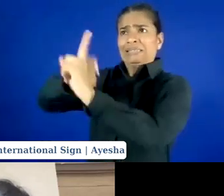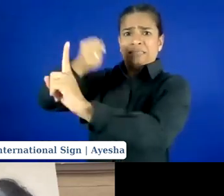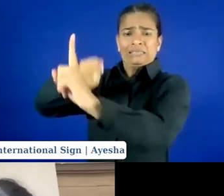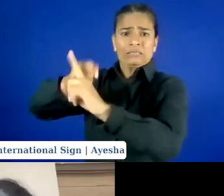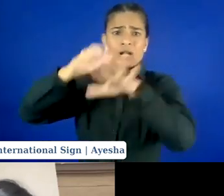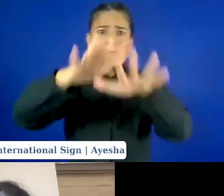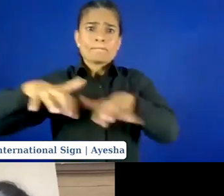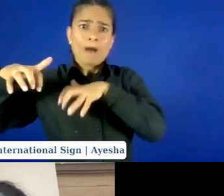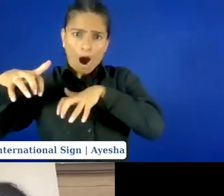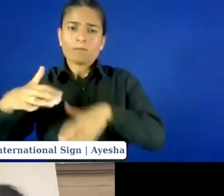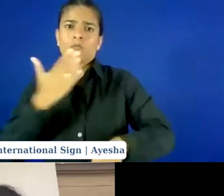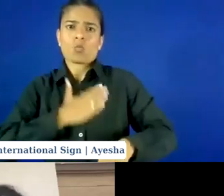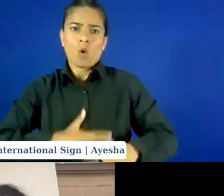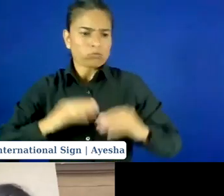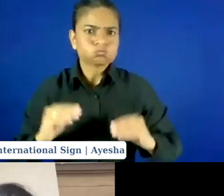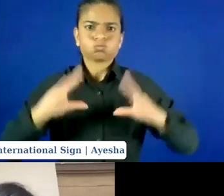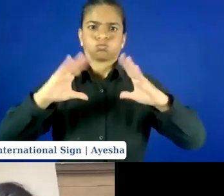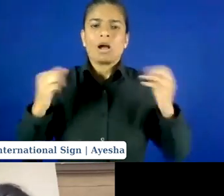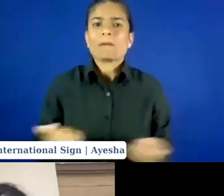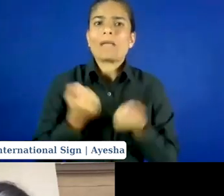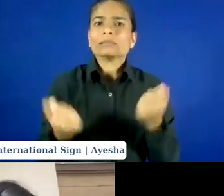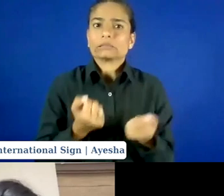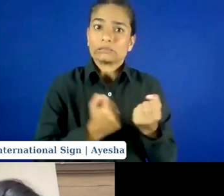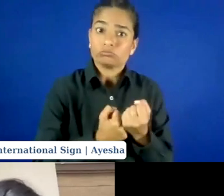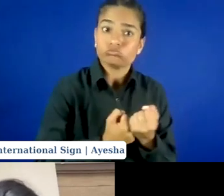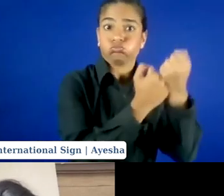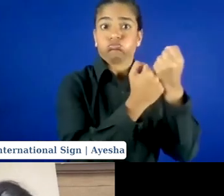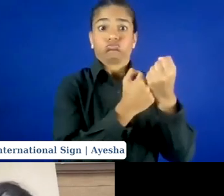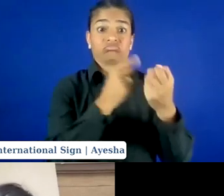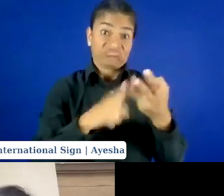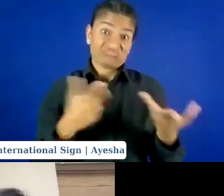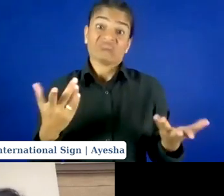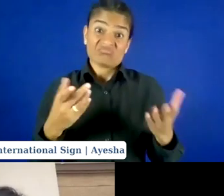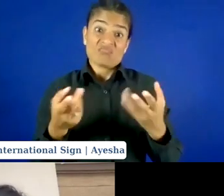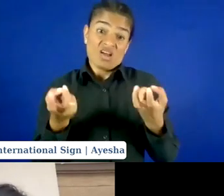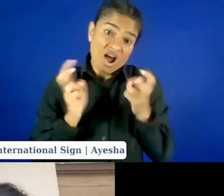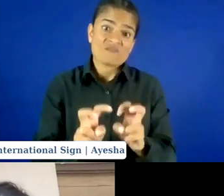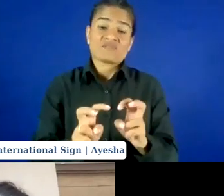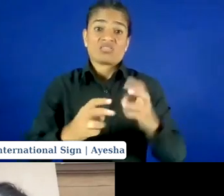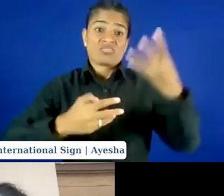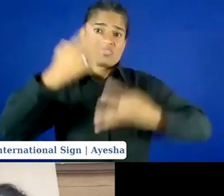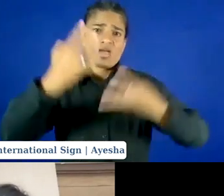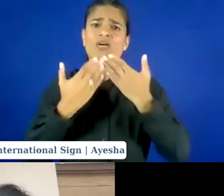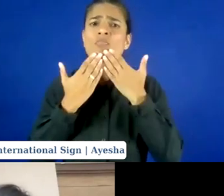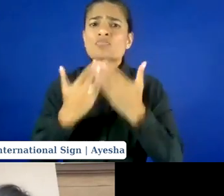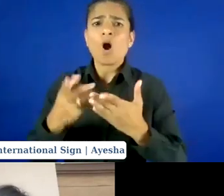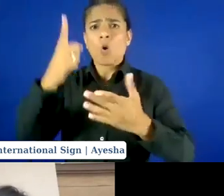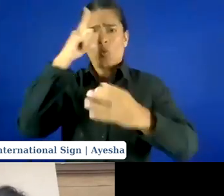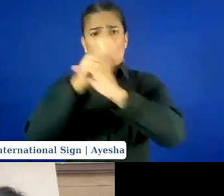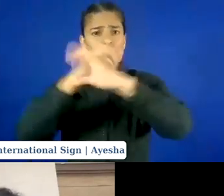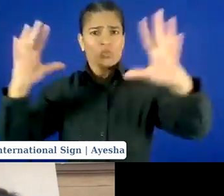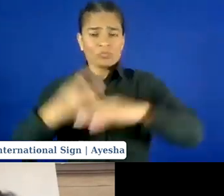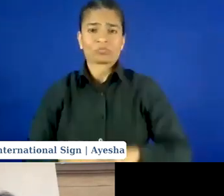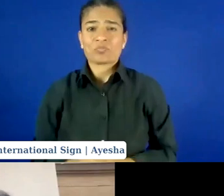in data. Thank you so much for that intervention. We still have a minute to go, so